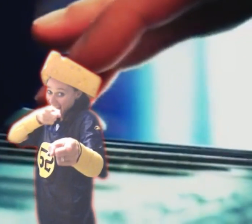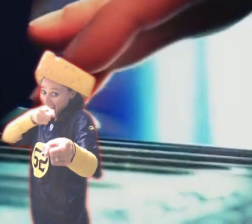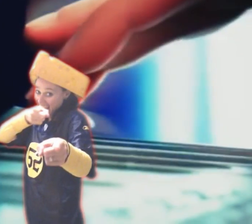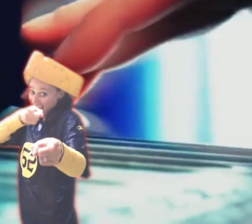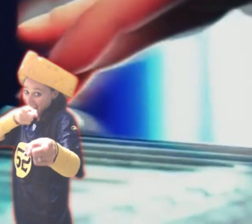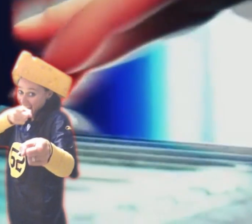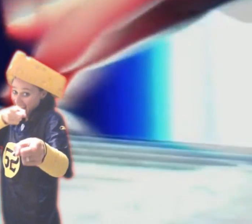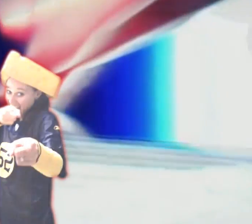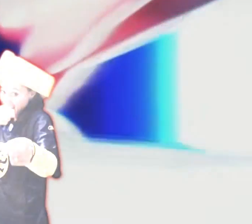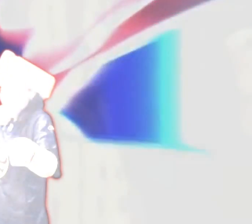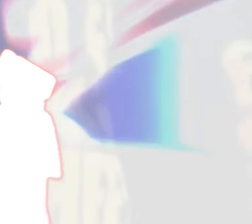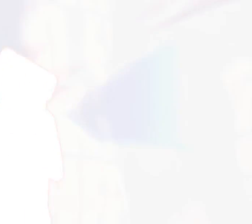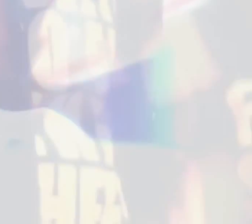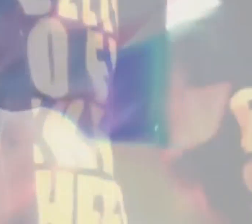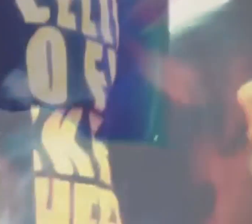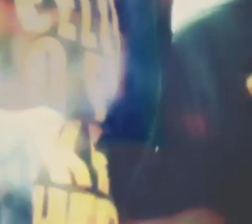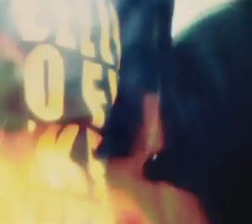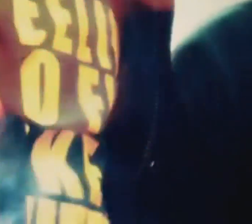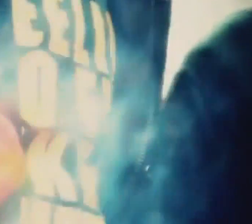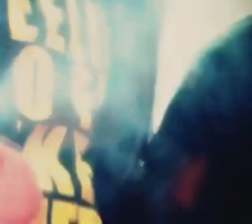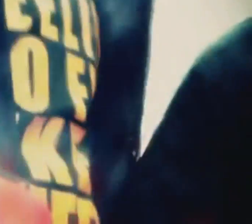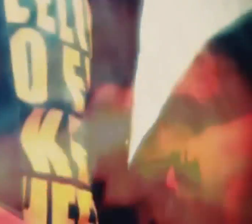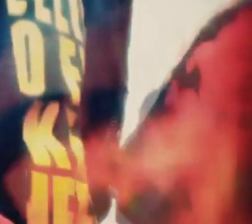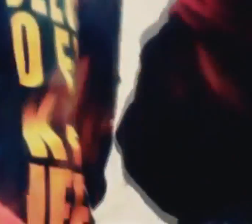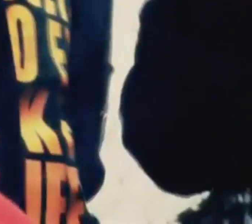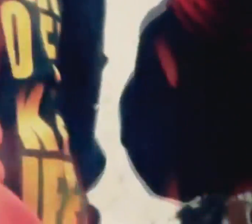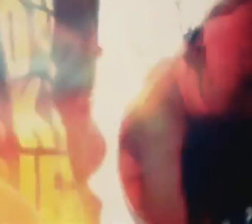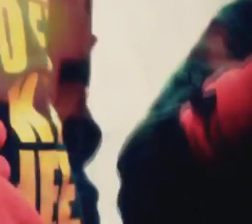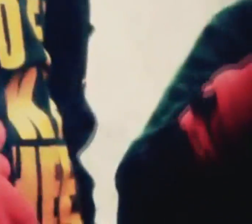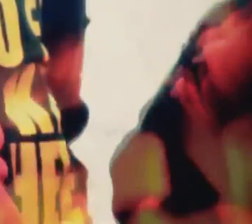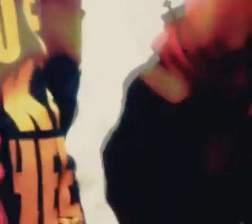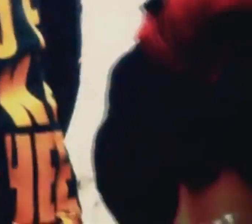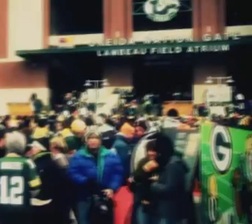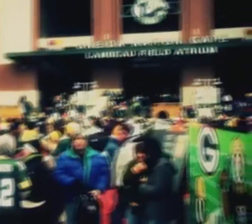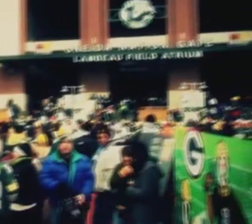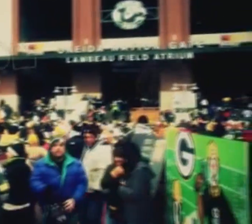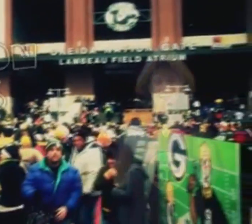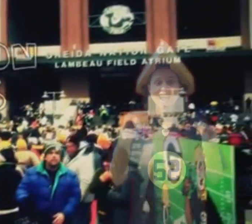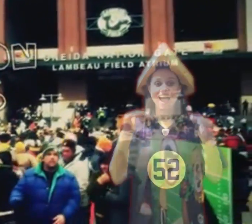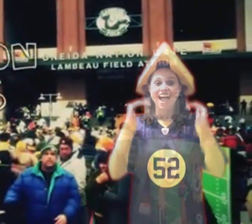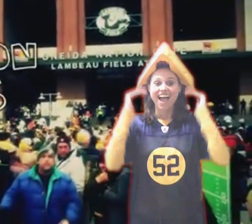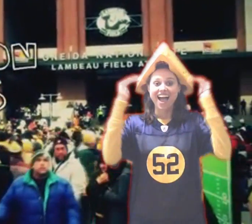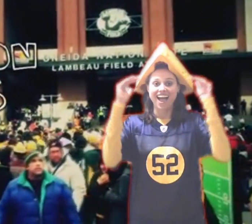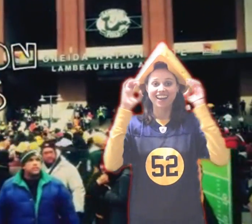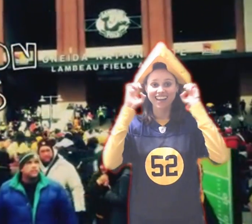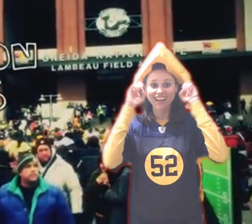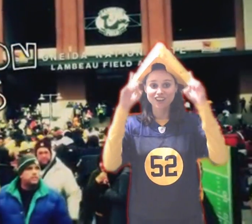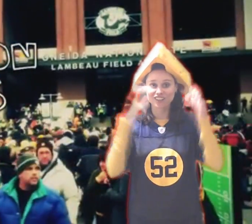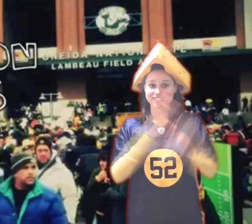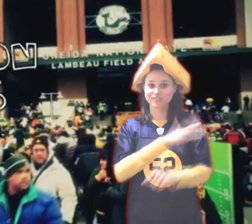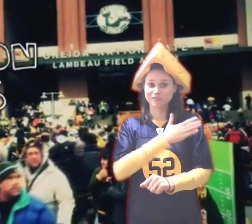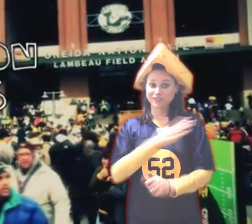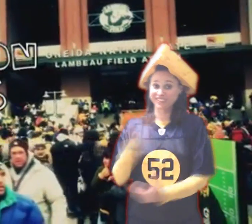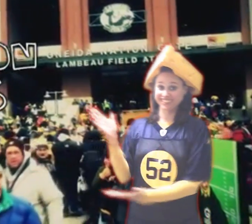Aye. So we're in Wisconsin right now. It's 20 below zero, and I don't even care.